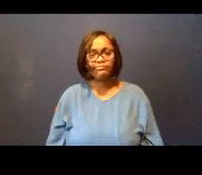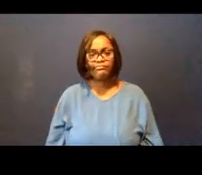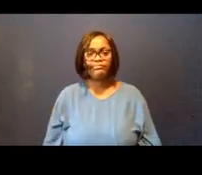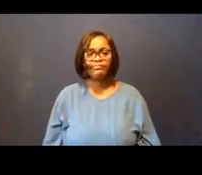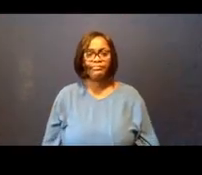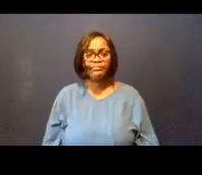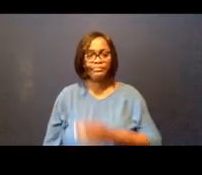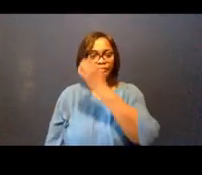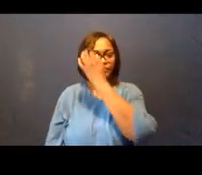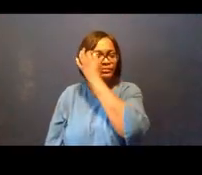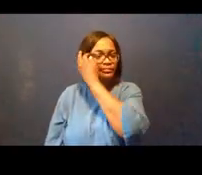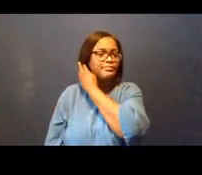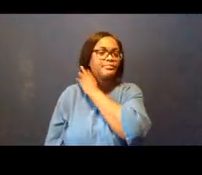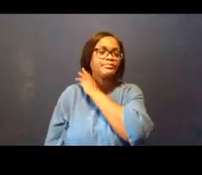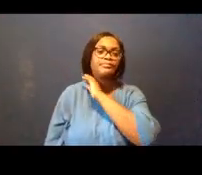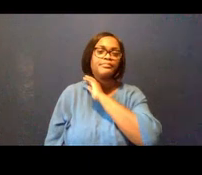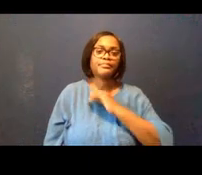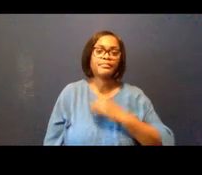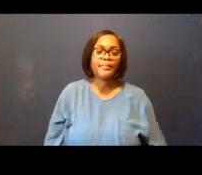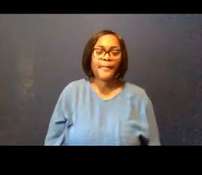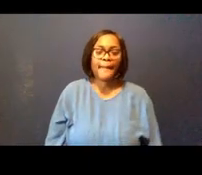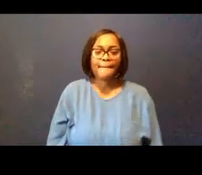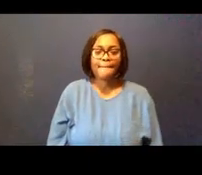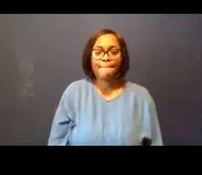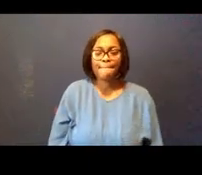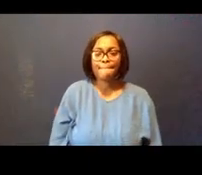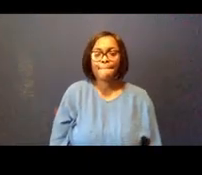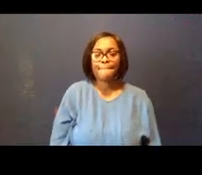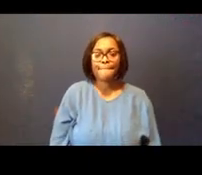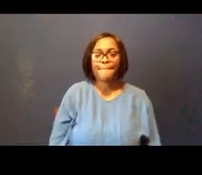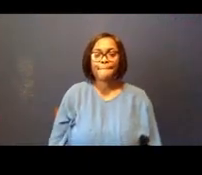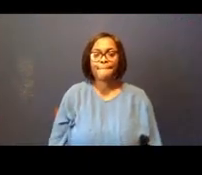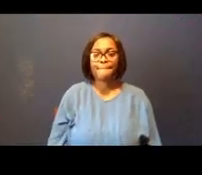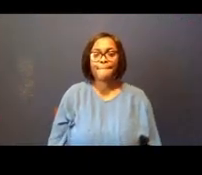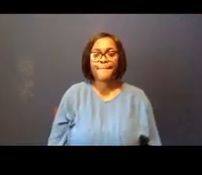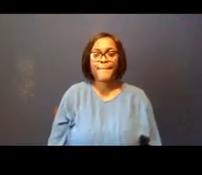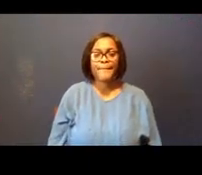Until it became totally